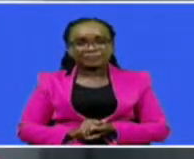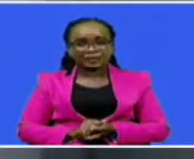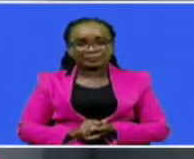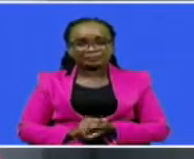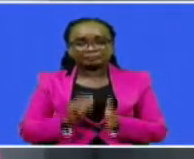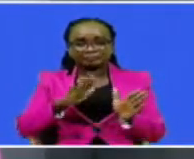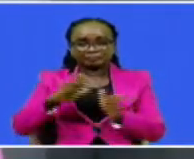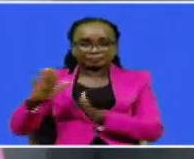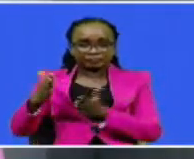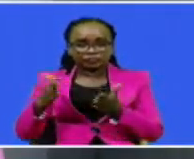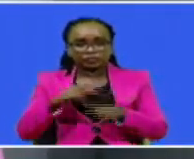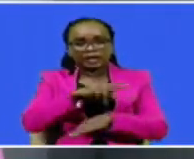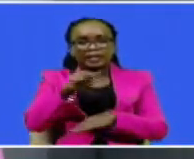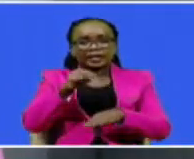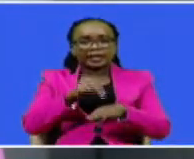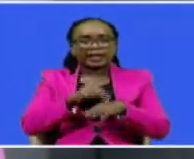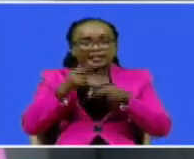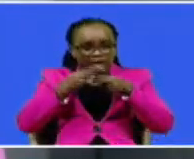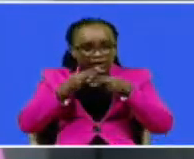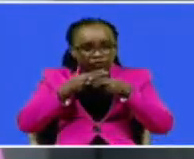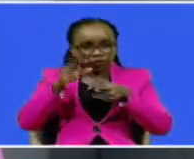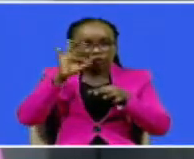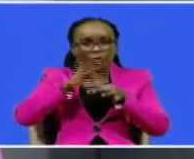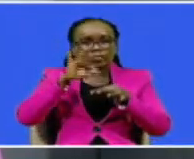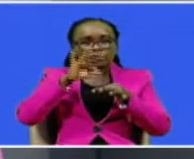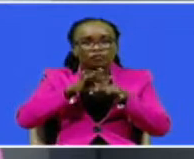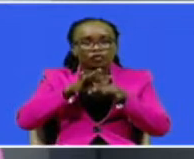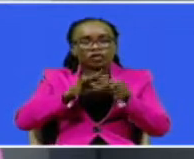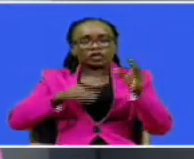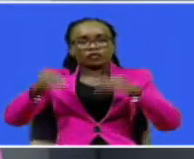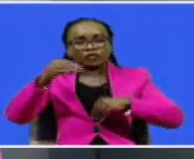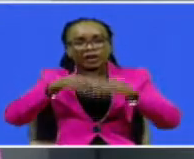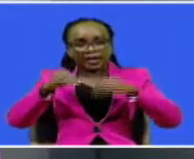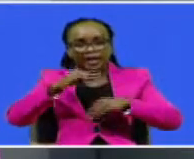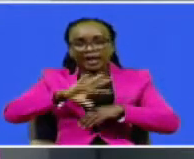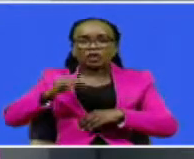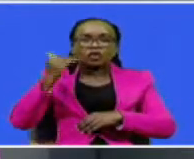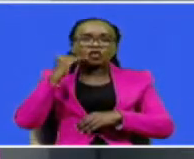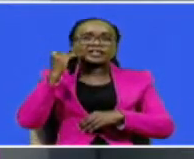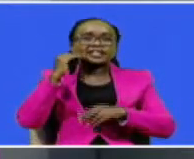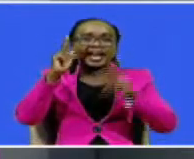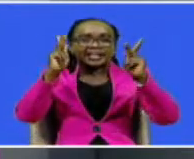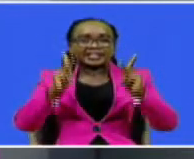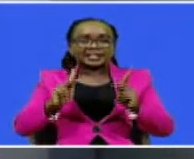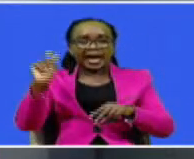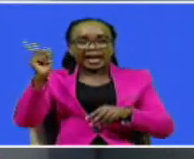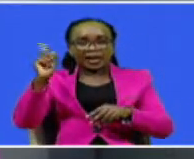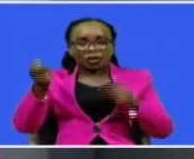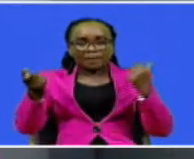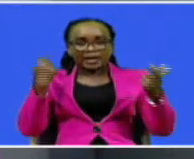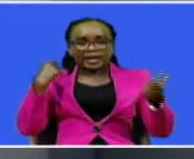Huku taifa likielekea kwenye uchaguzi mkuu wiki ijayo, kaunti za Siaya, Kisumu, Nairobi, Kericho na Marsabit